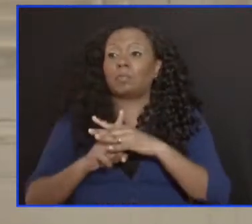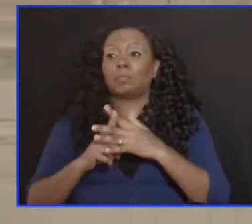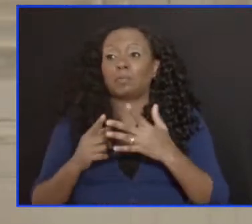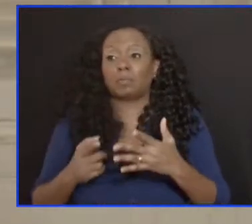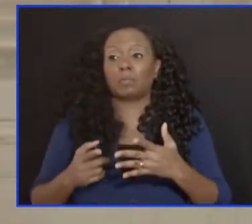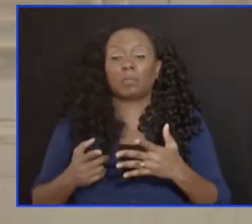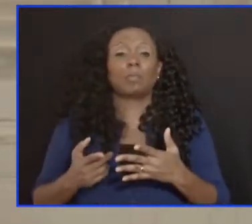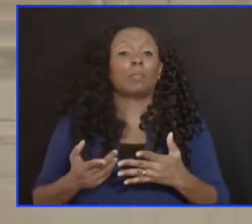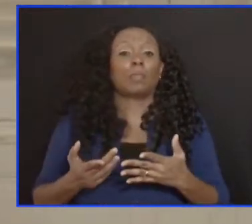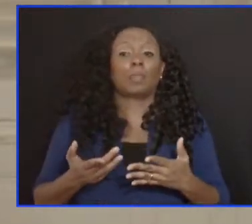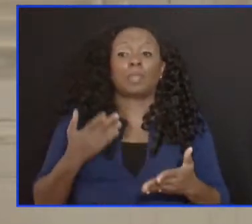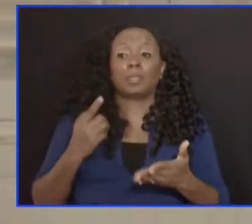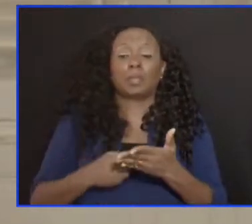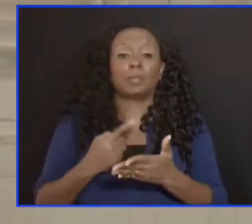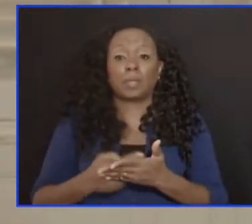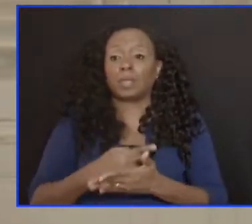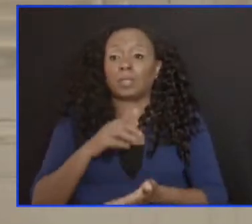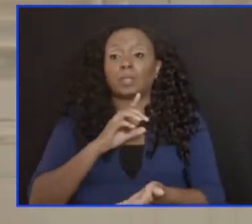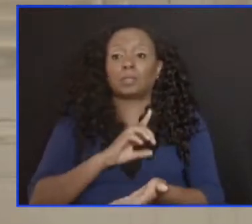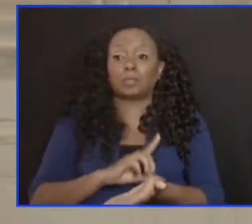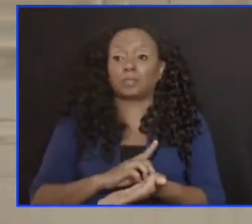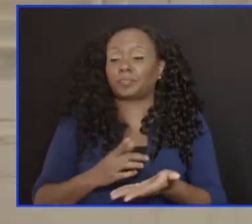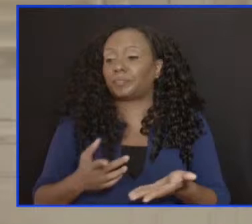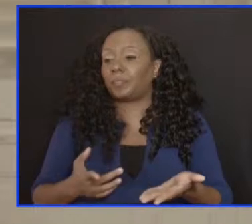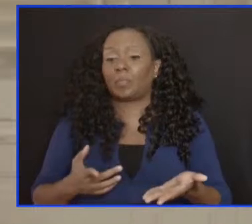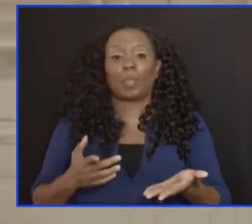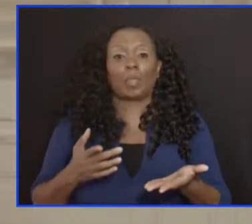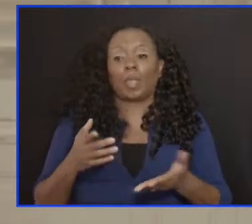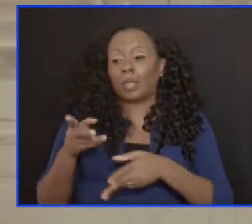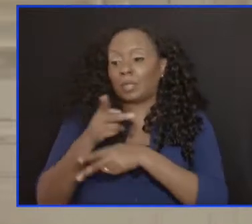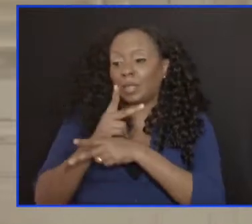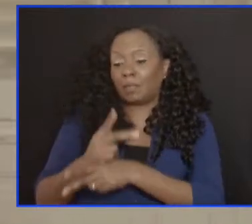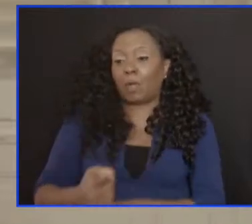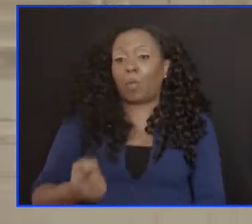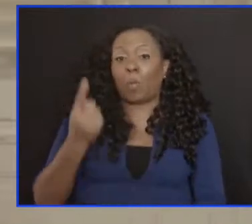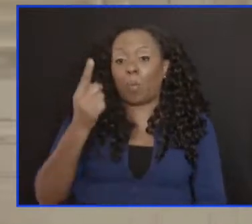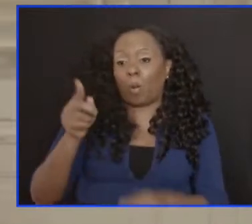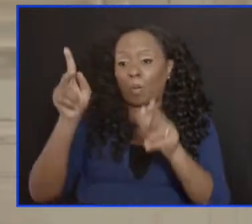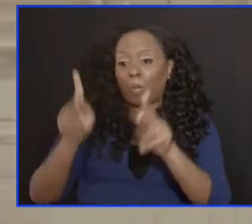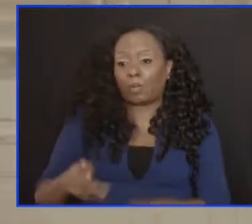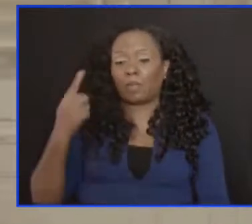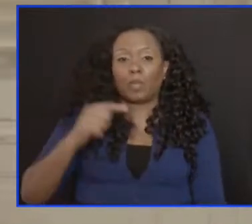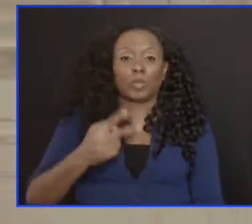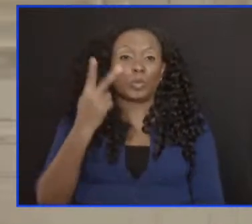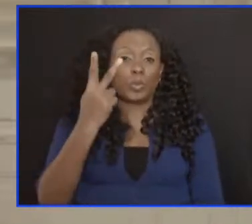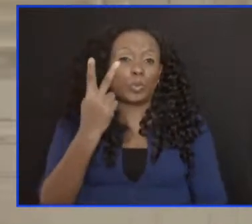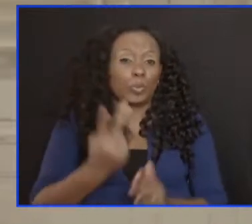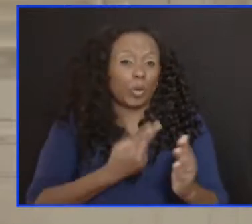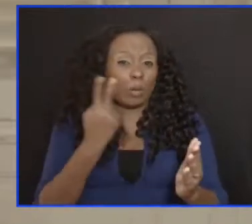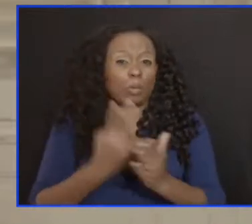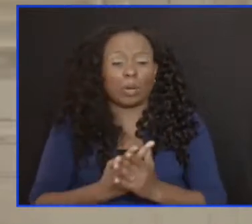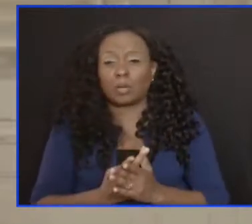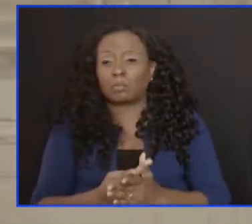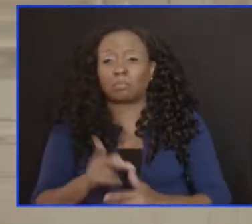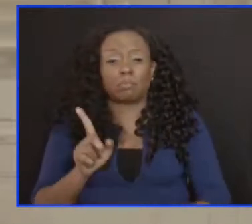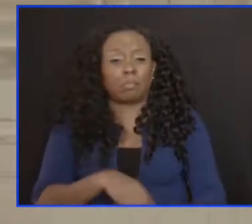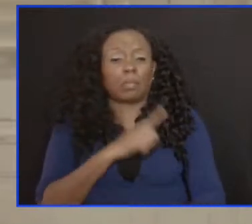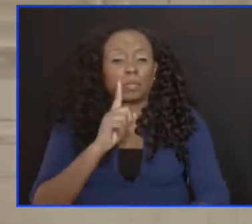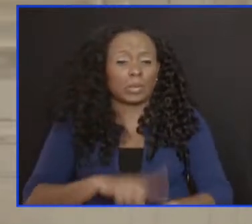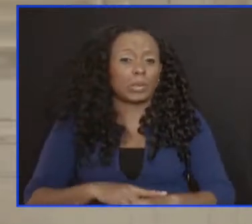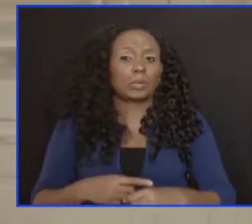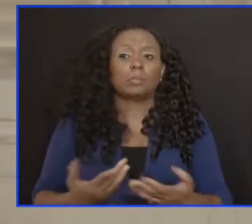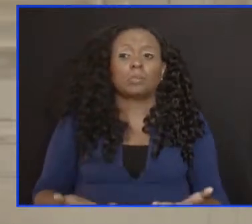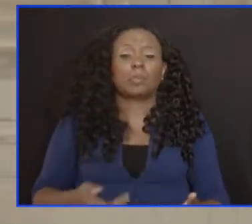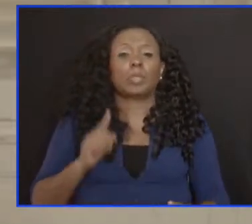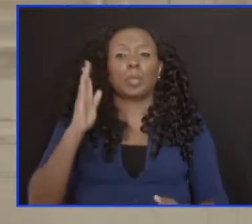can take about 2 hours, sometimes an hour, to actually see in the ICU because it's very, very complicated. And I think they might have a